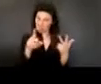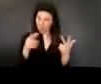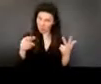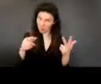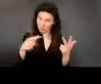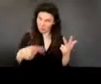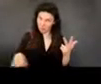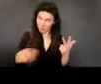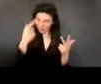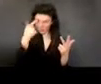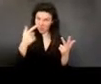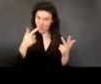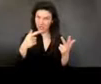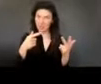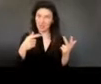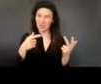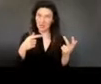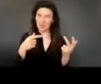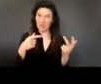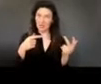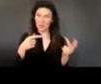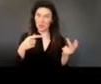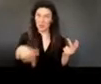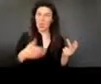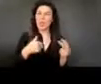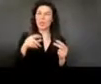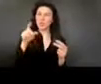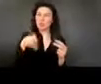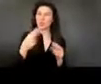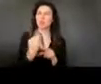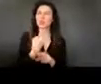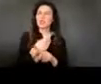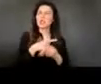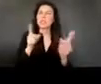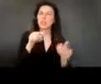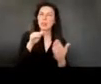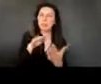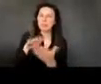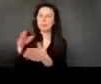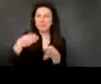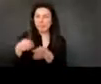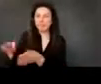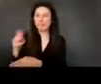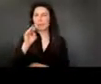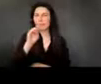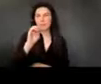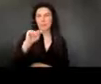to be employed to further interrogate the objects and case studies that you chose for your